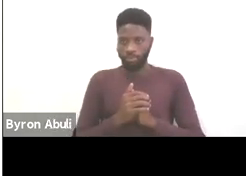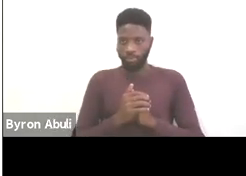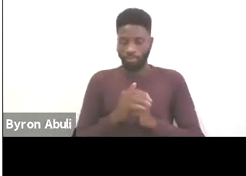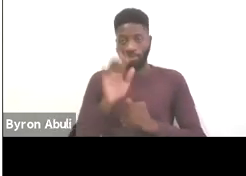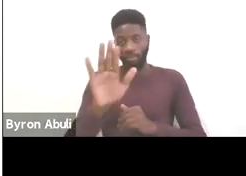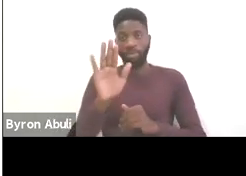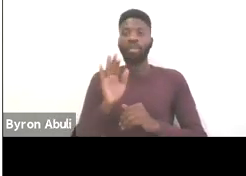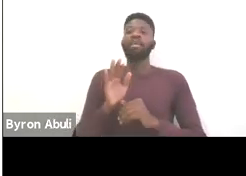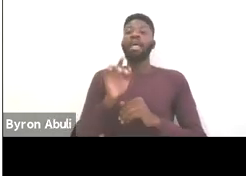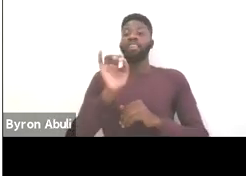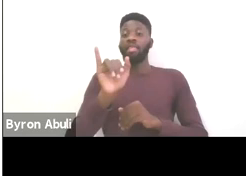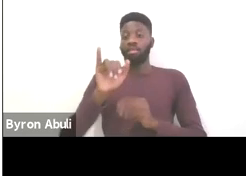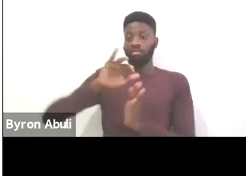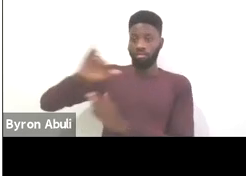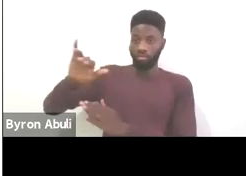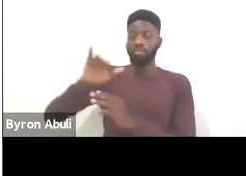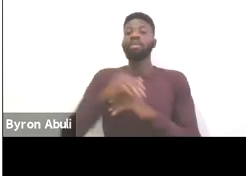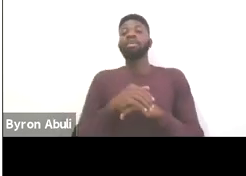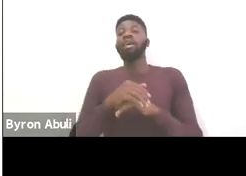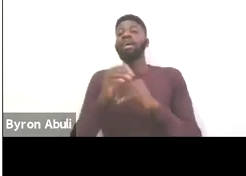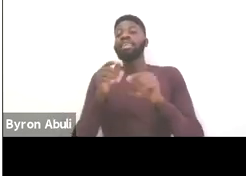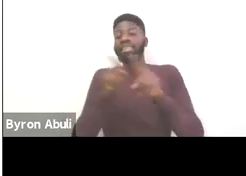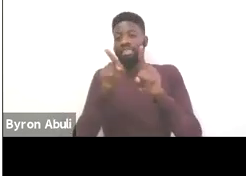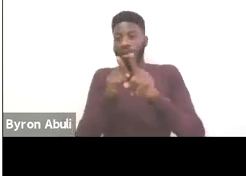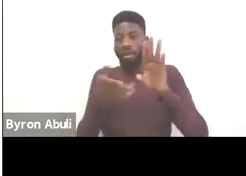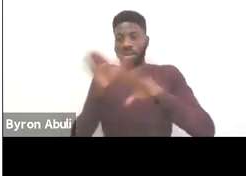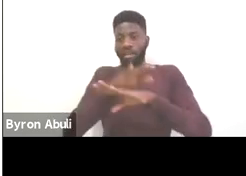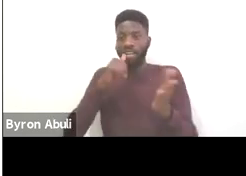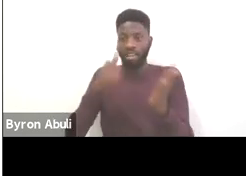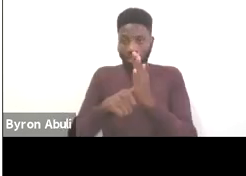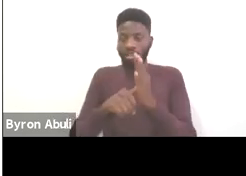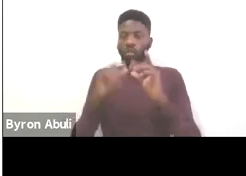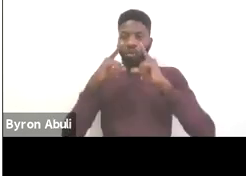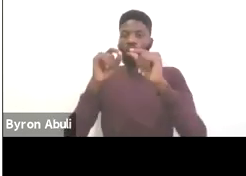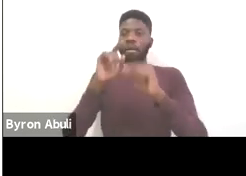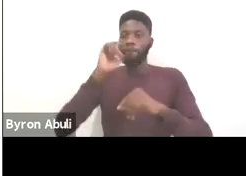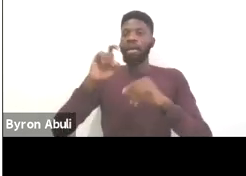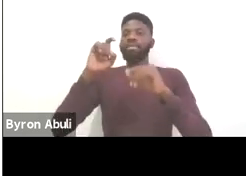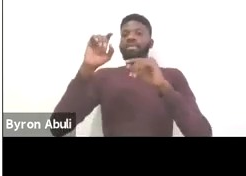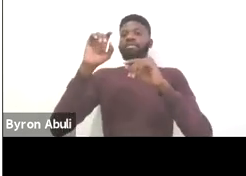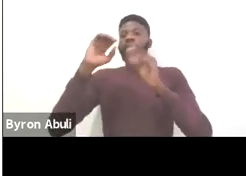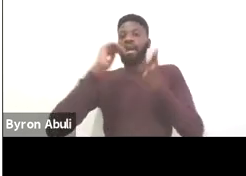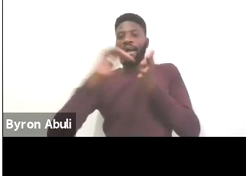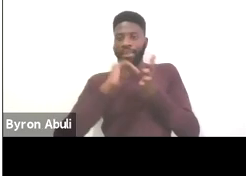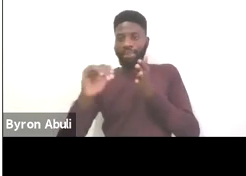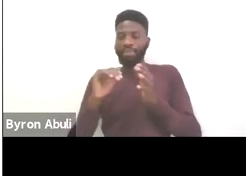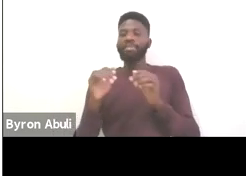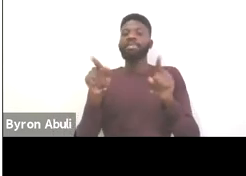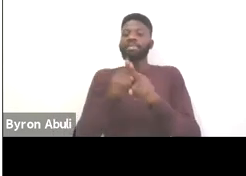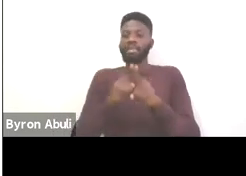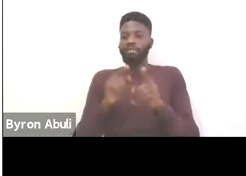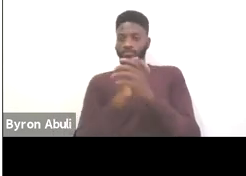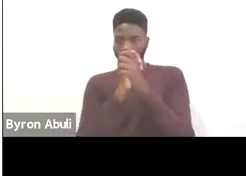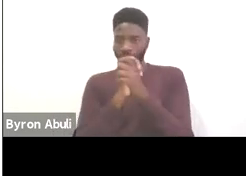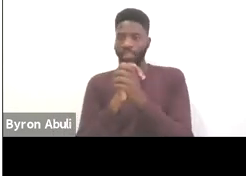Aside from that, for the cover letter, we said that you need to have your address. We said your salutation must be there. We said you give a subject that